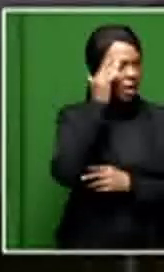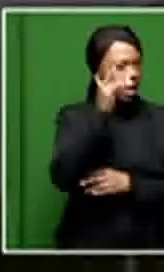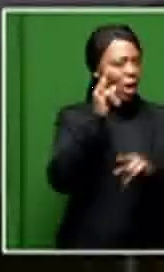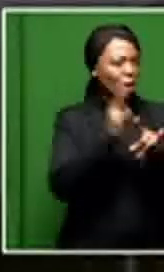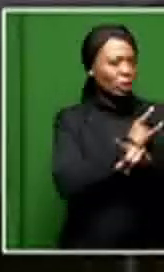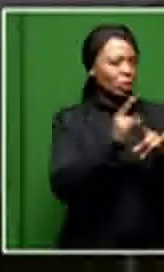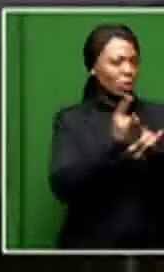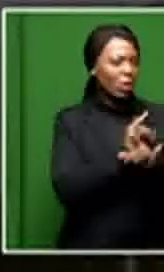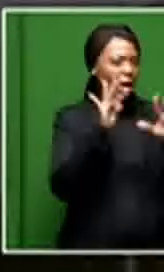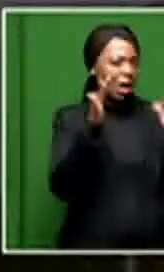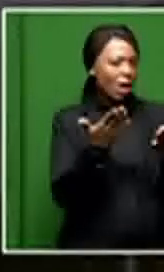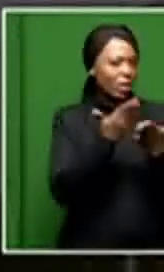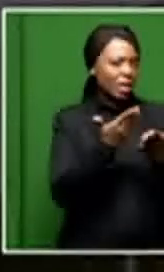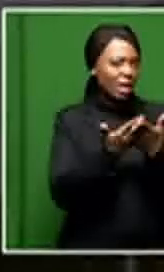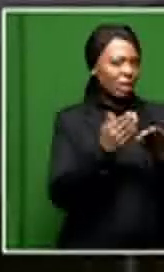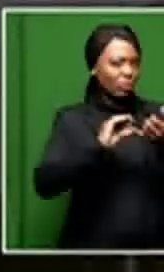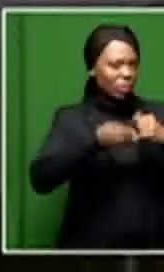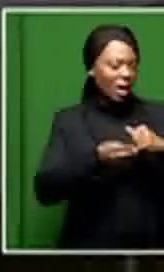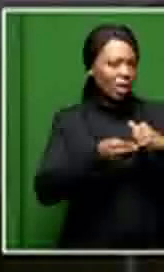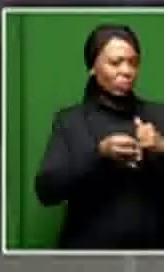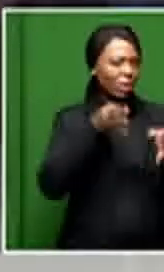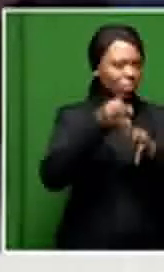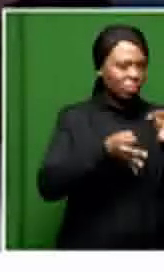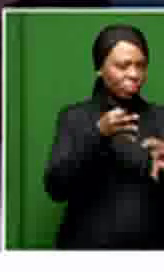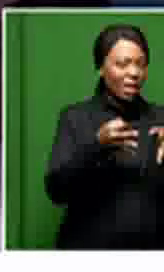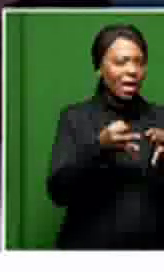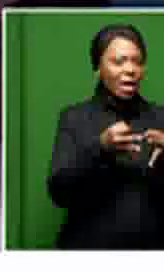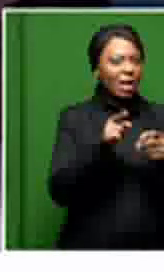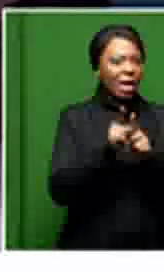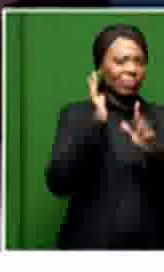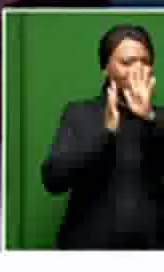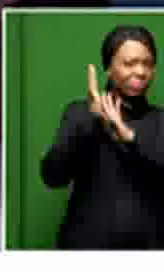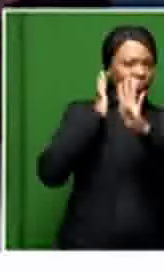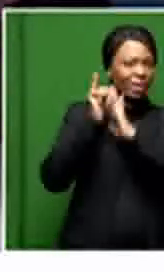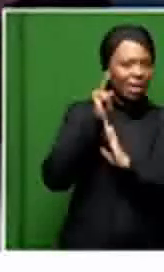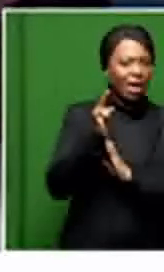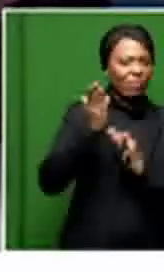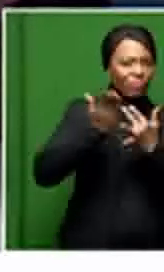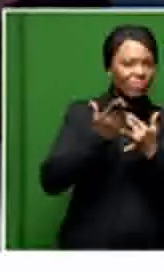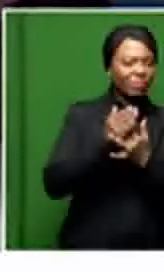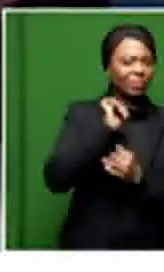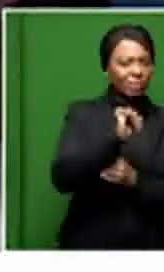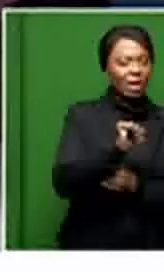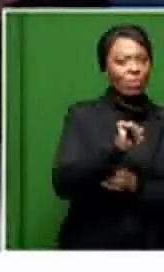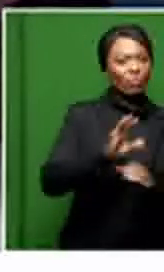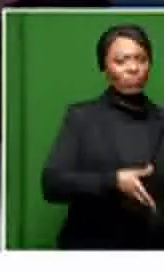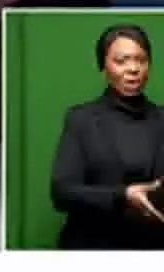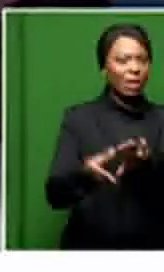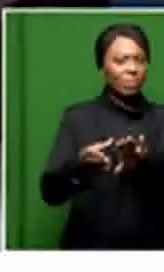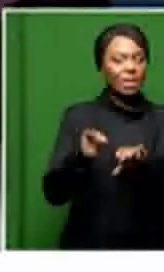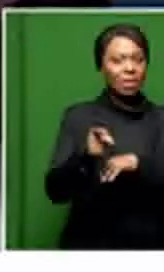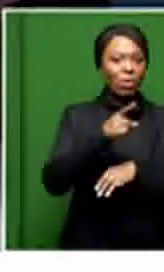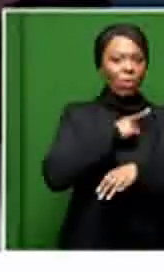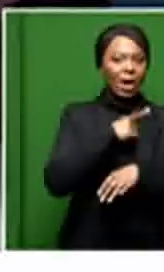about decolonizing the curriculum, decolonizing the archive, that the history of rugby is the history of white rugby when we're sitting with